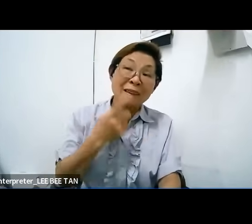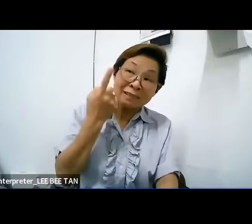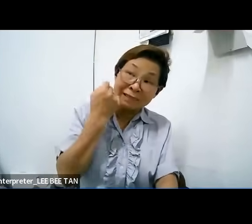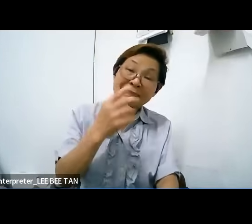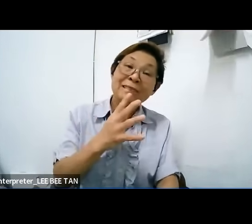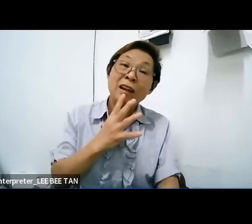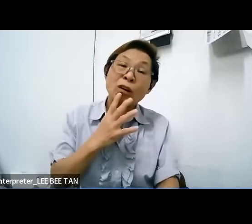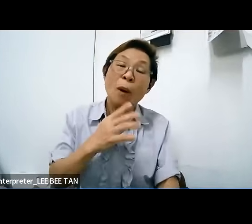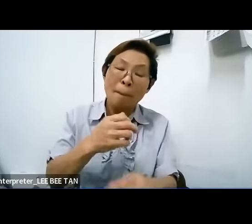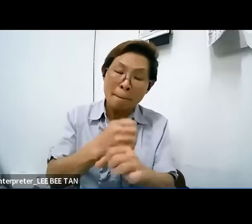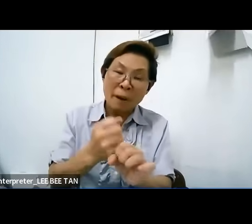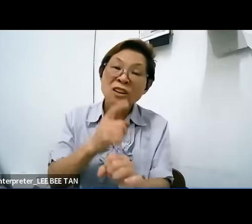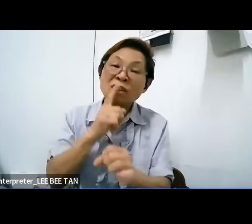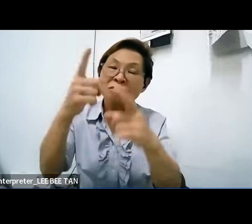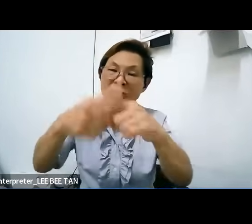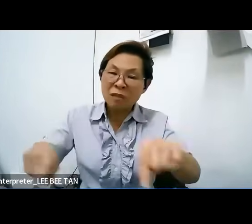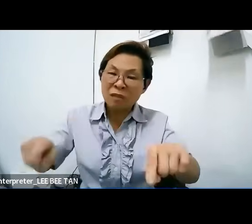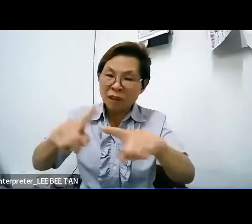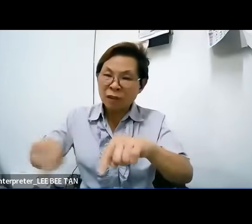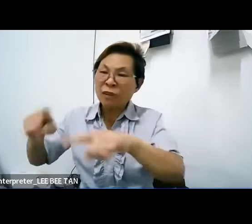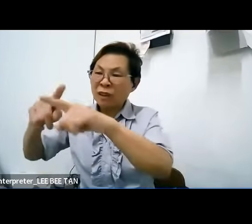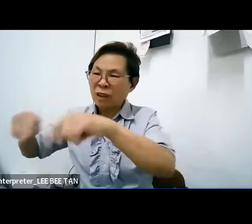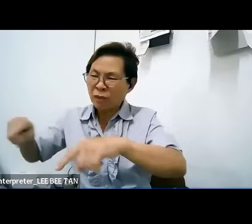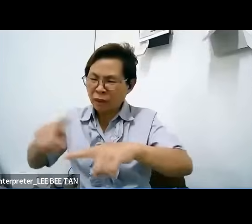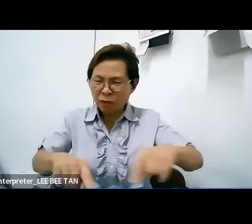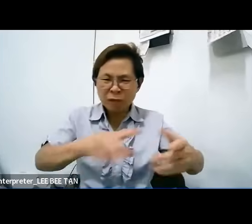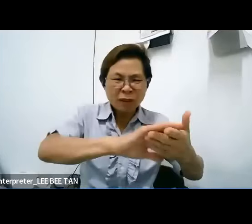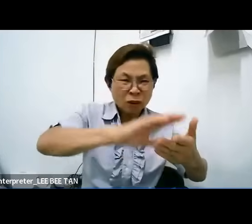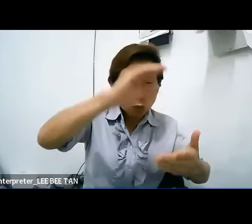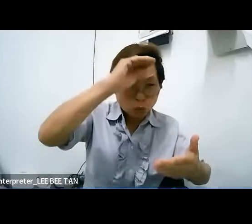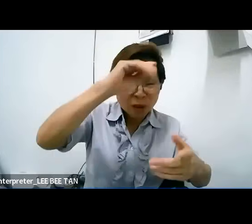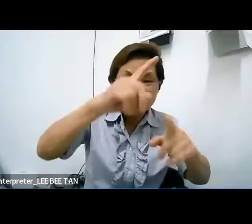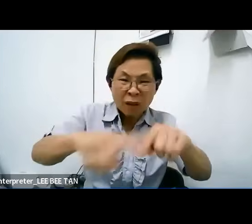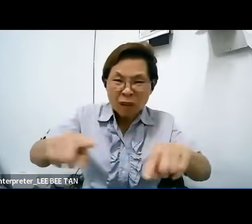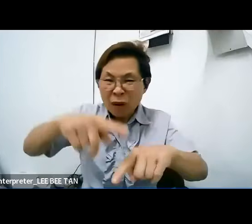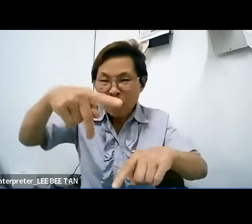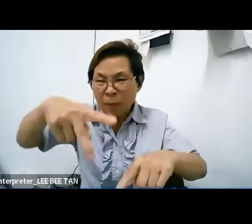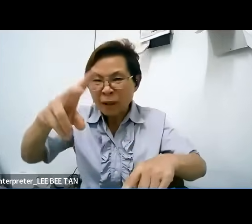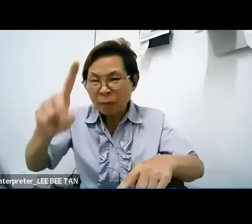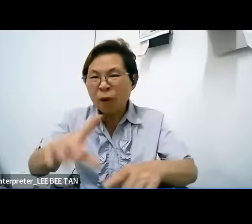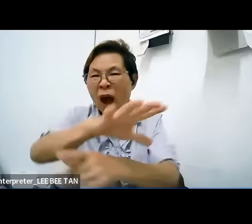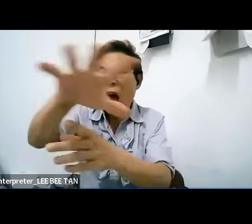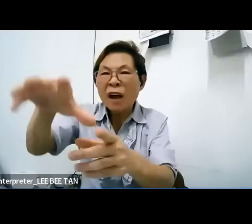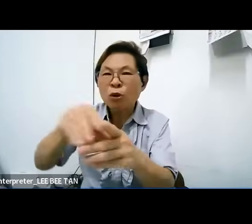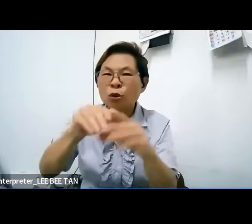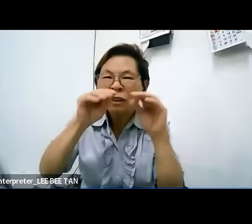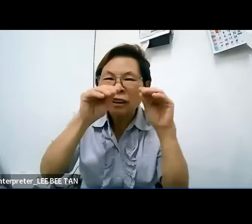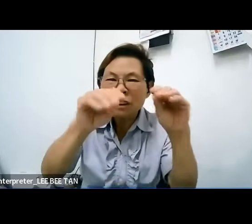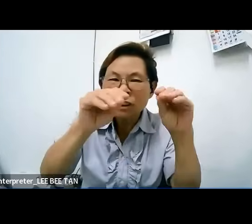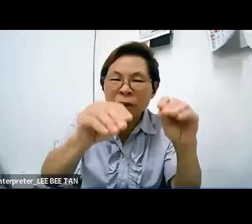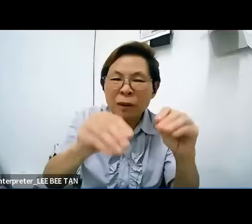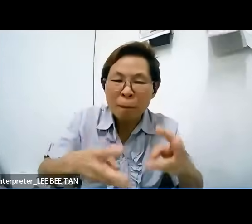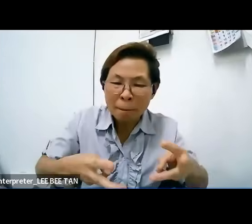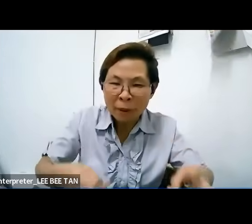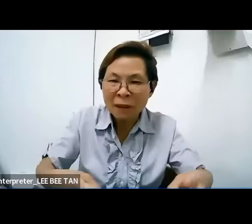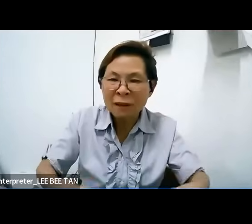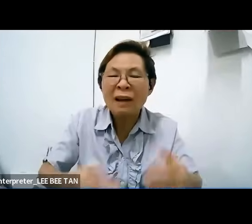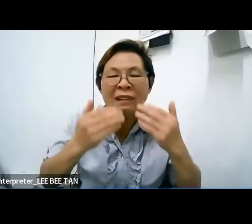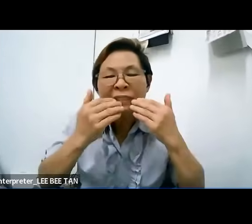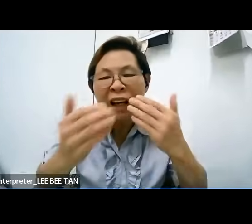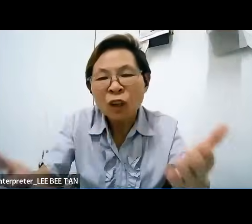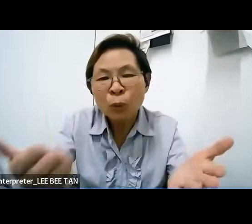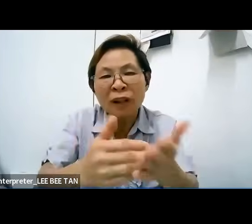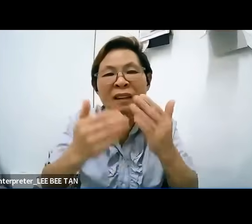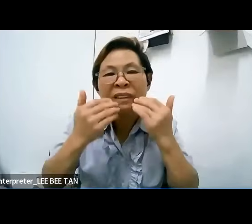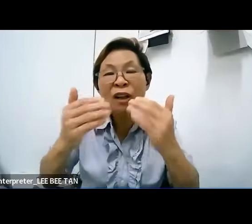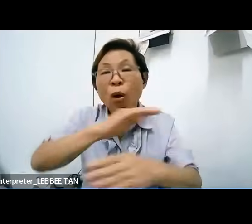which ensure diverse learners try for flexible and inclusive teaching method. So thank you once again